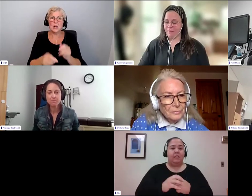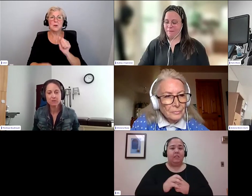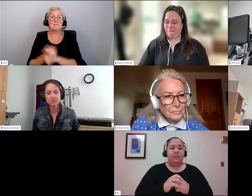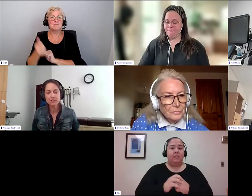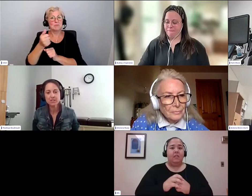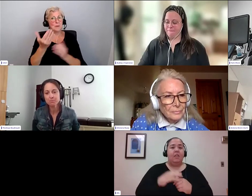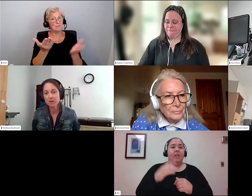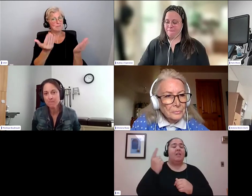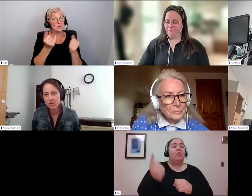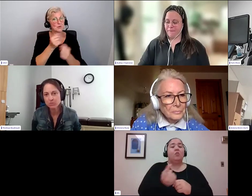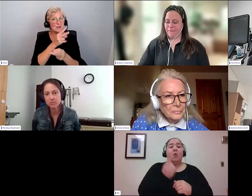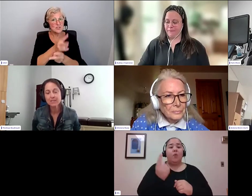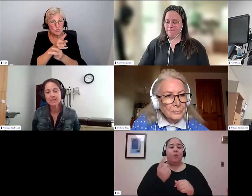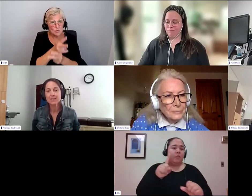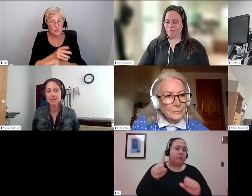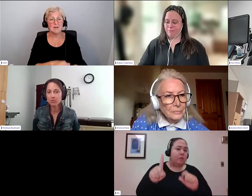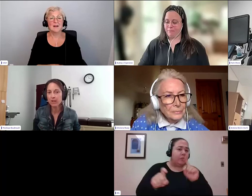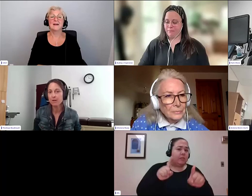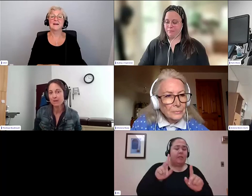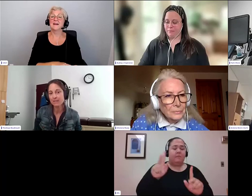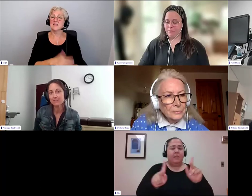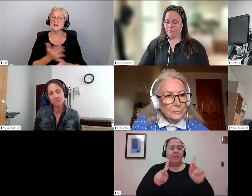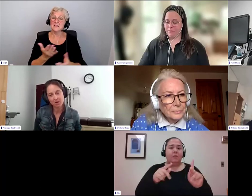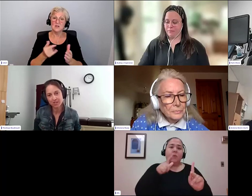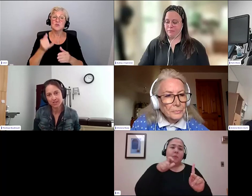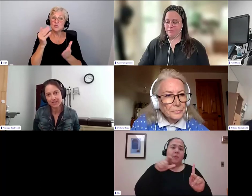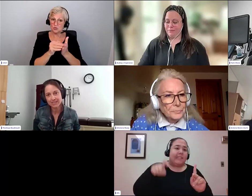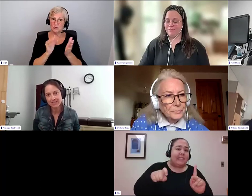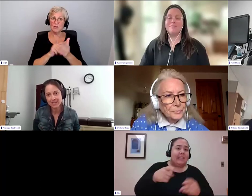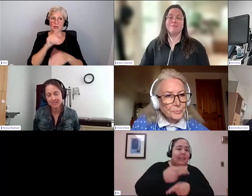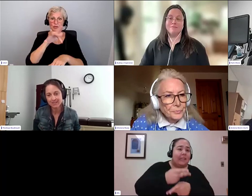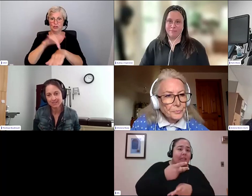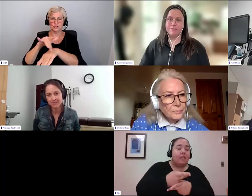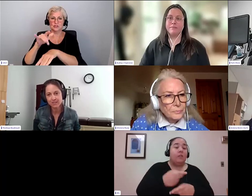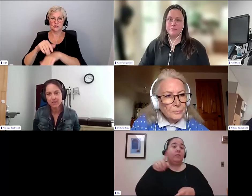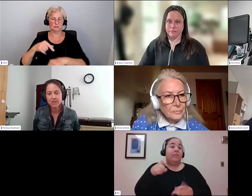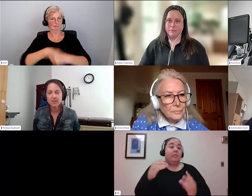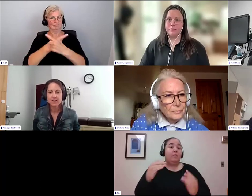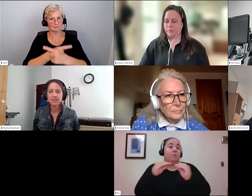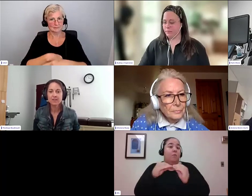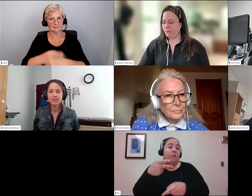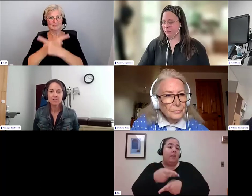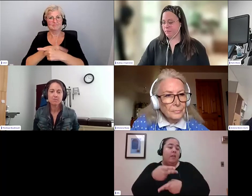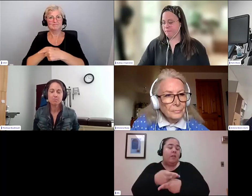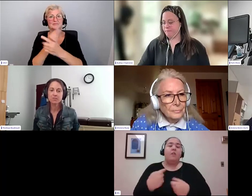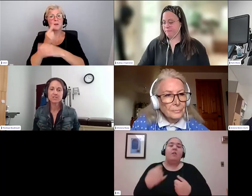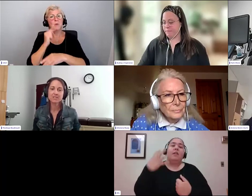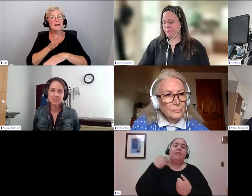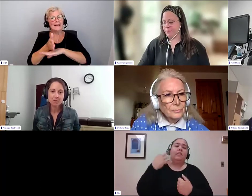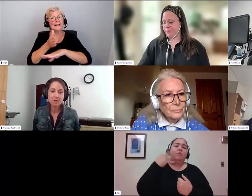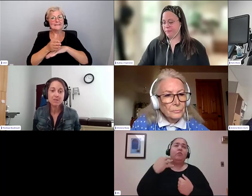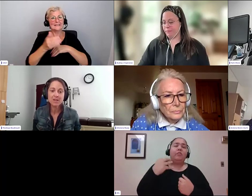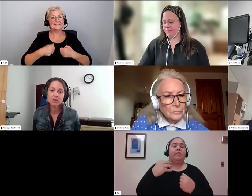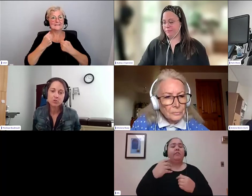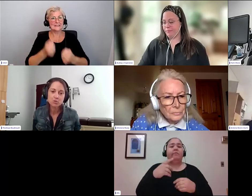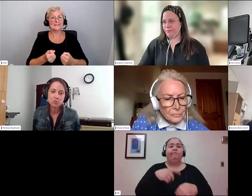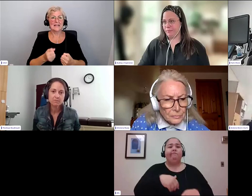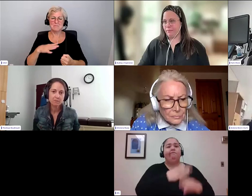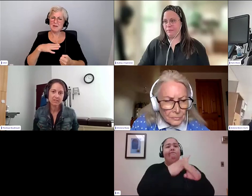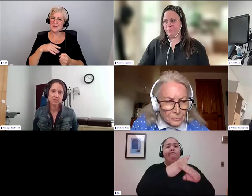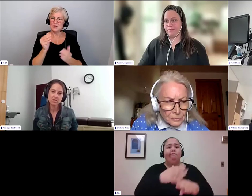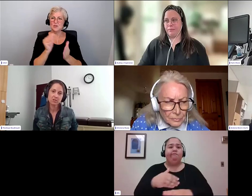the healthcare, the people who needed most of the care, or those who regularly experience barriers to